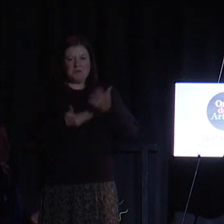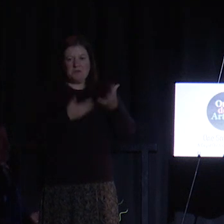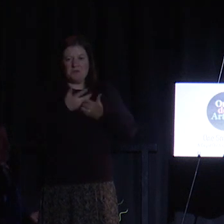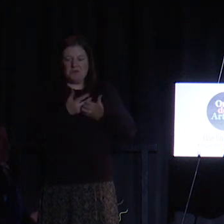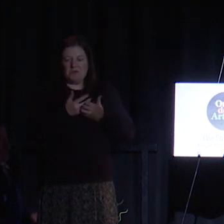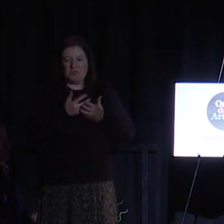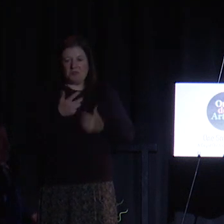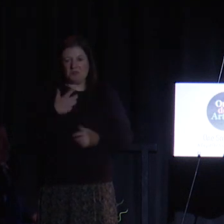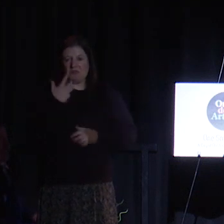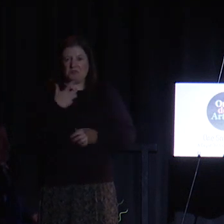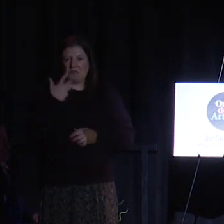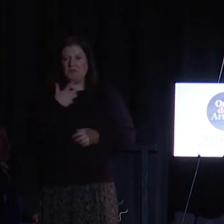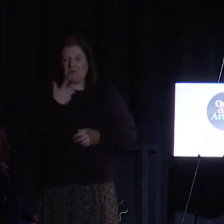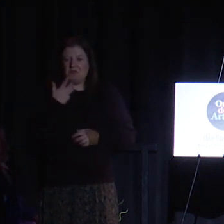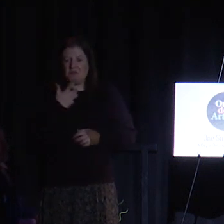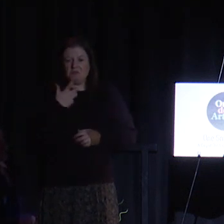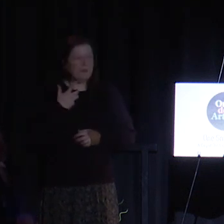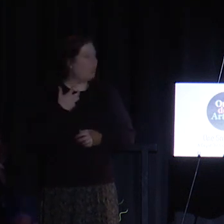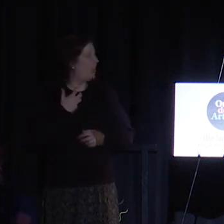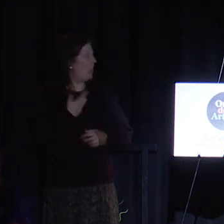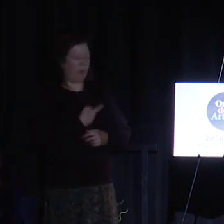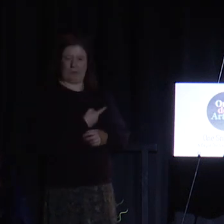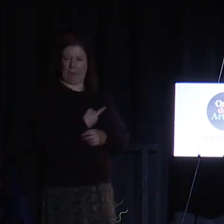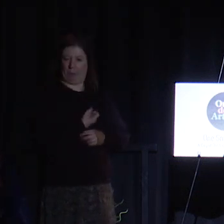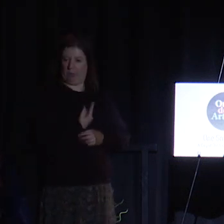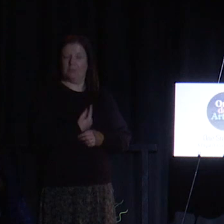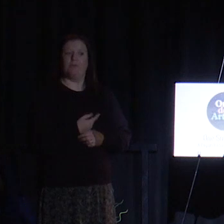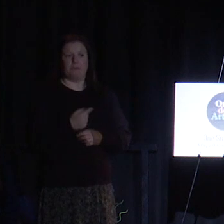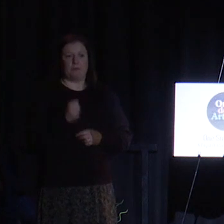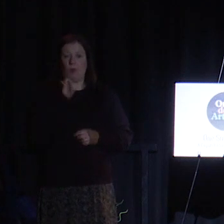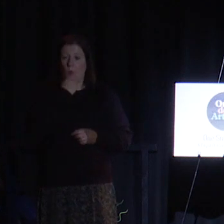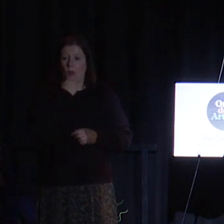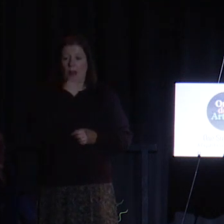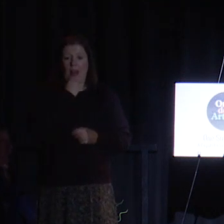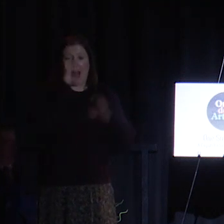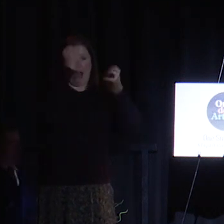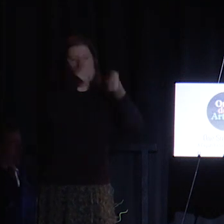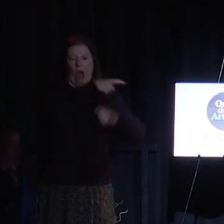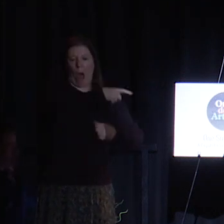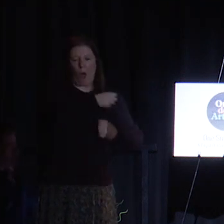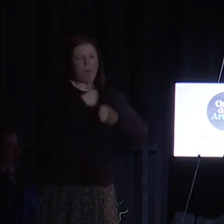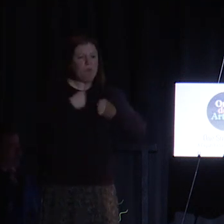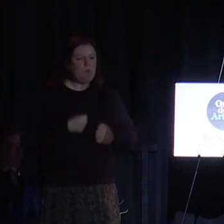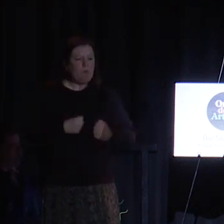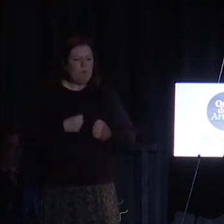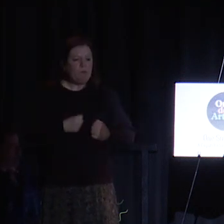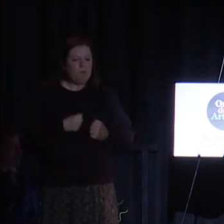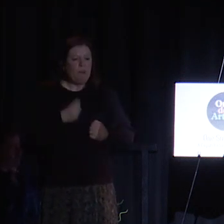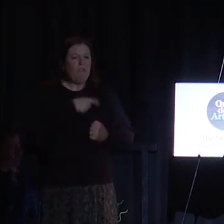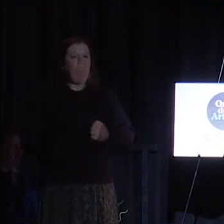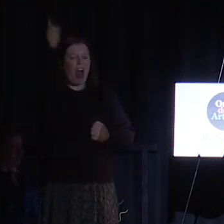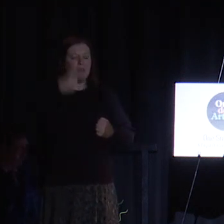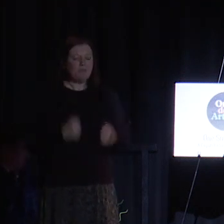is pretentious. Oh, hello. We're going to have a contentious owl who refuses to perform, is a bit